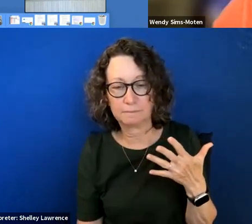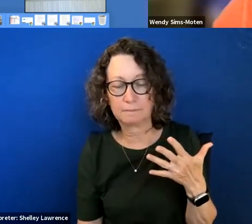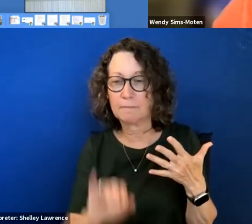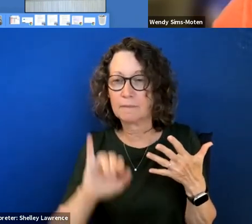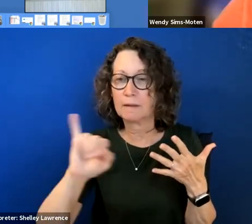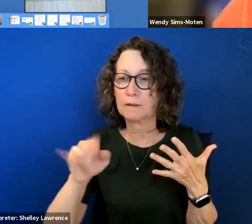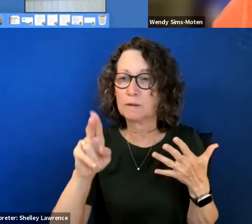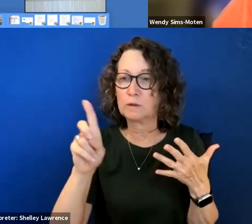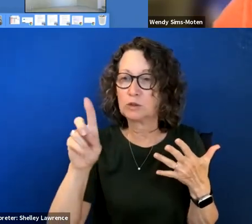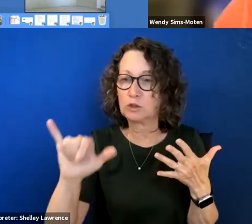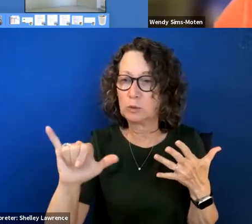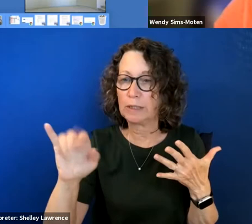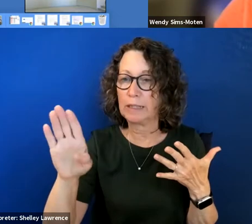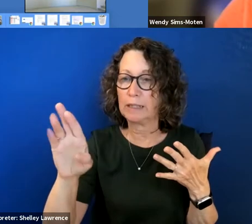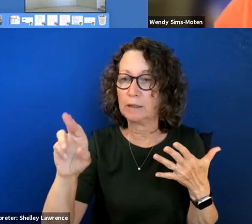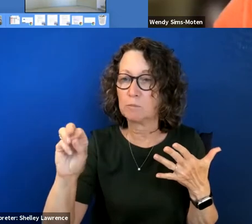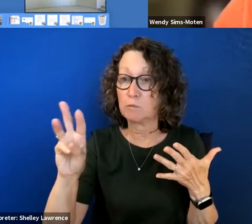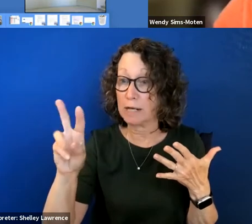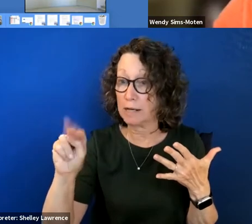Judy Brown.